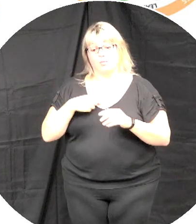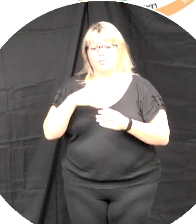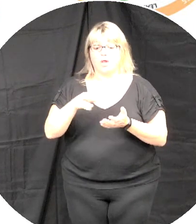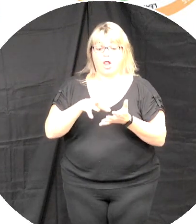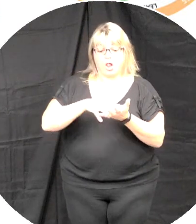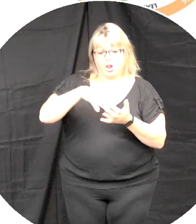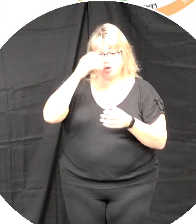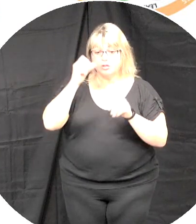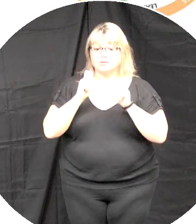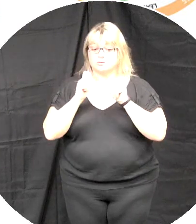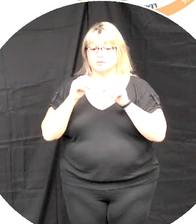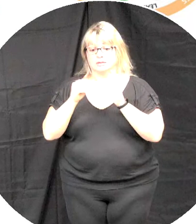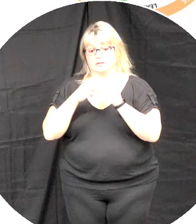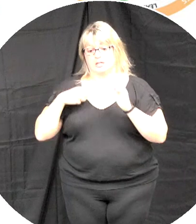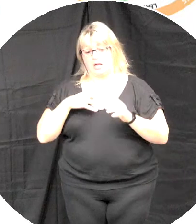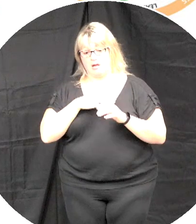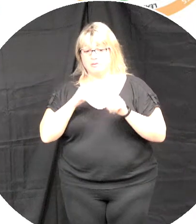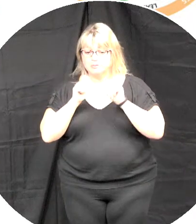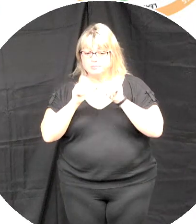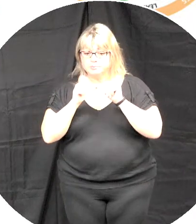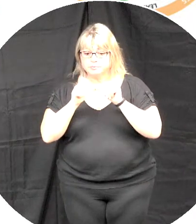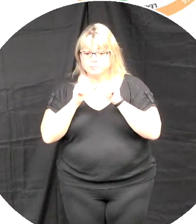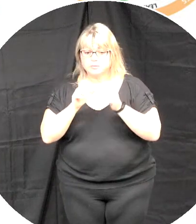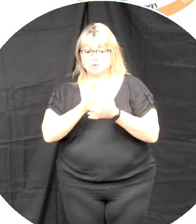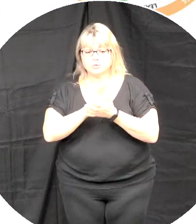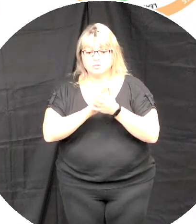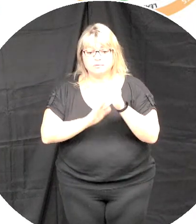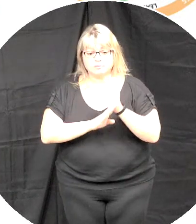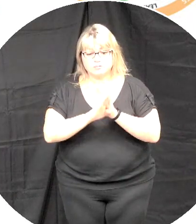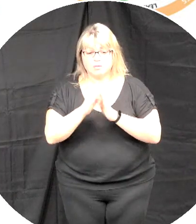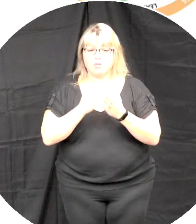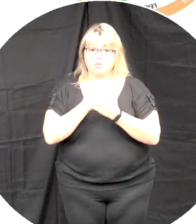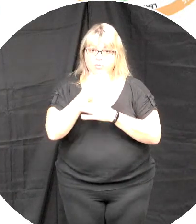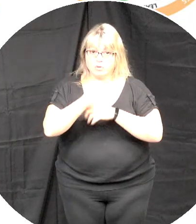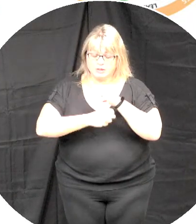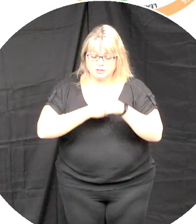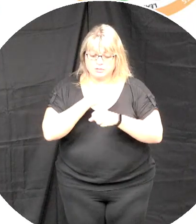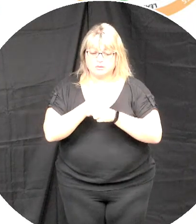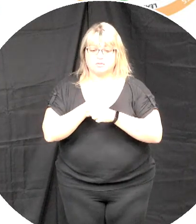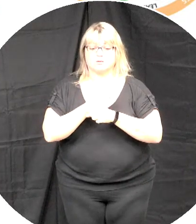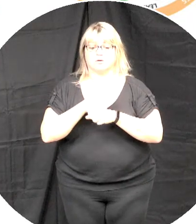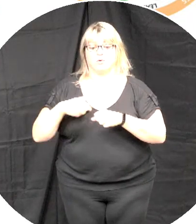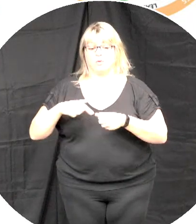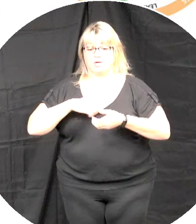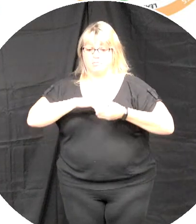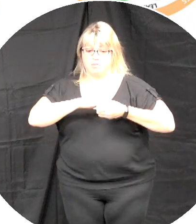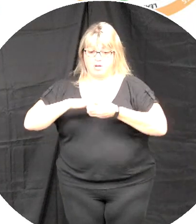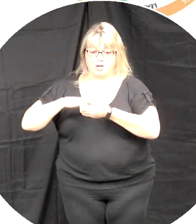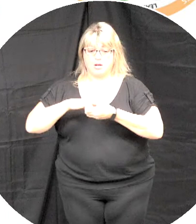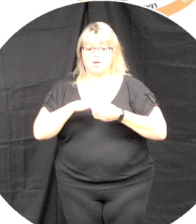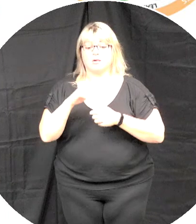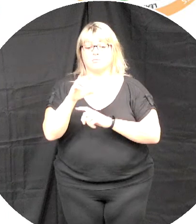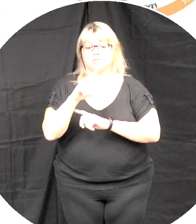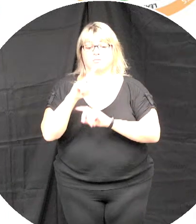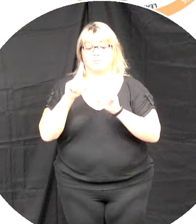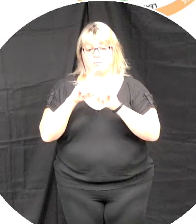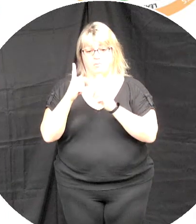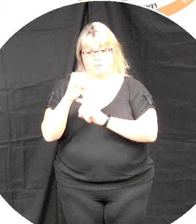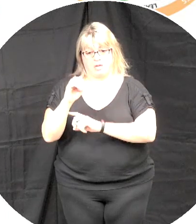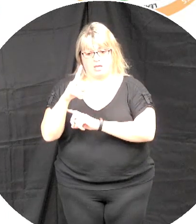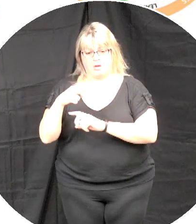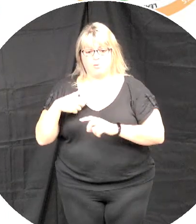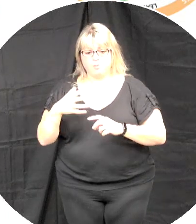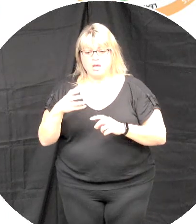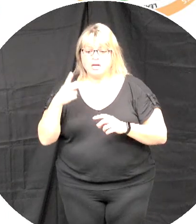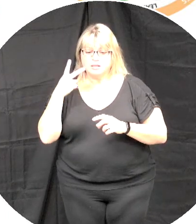was ongoing on the school development model throughout the year. The district partnered with the Department of Education to enhance